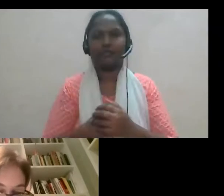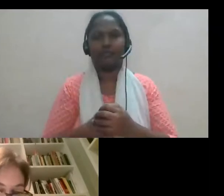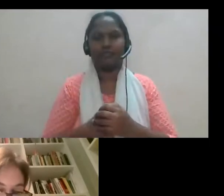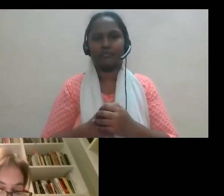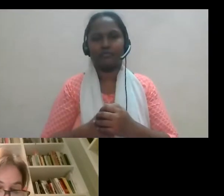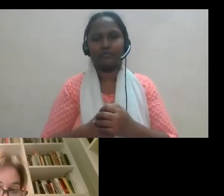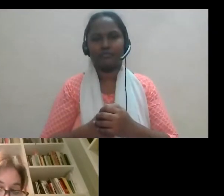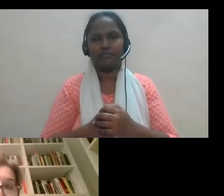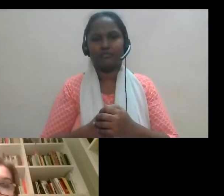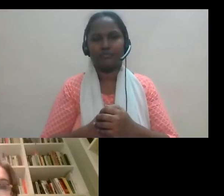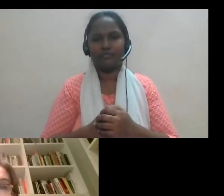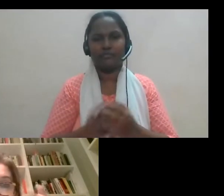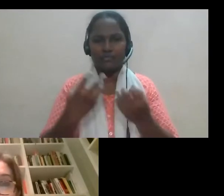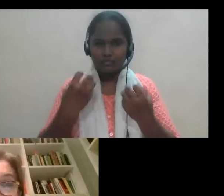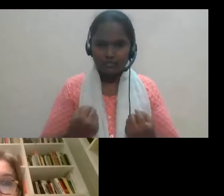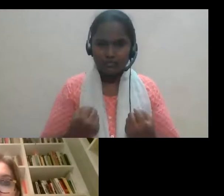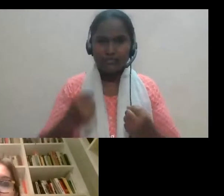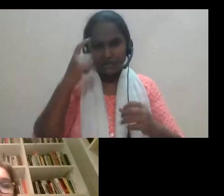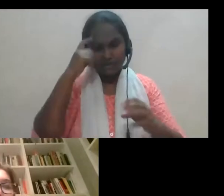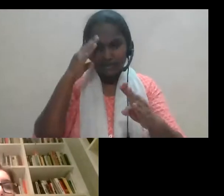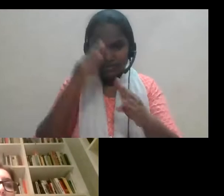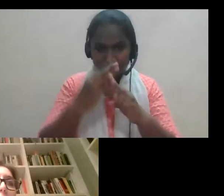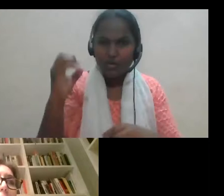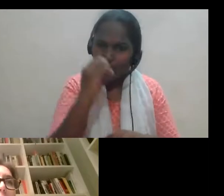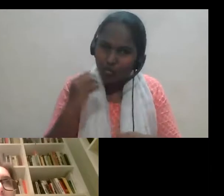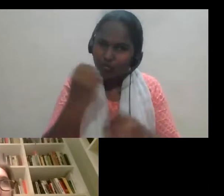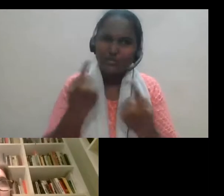Uh-huh. There was only a director's office,